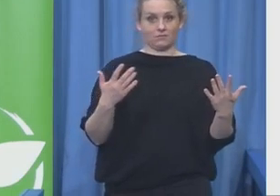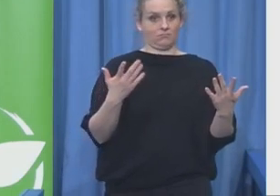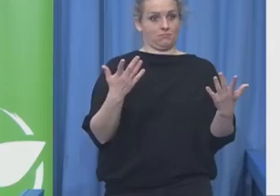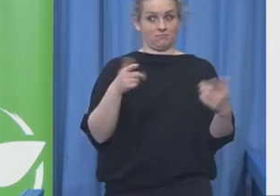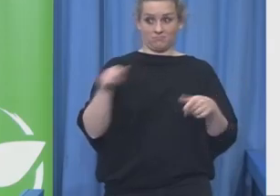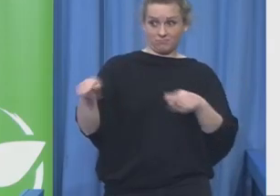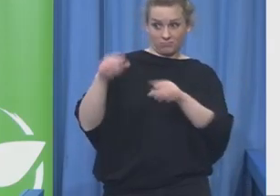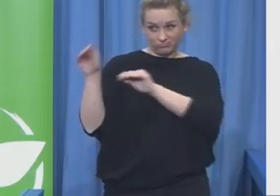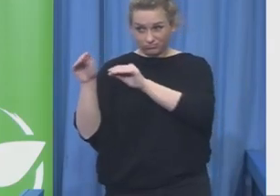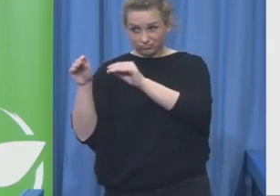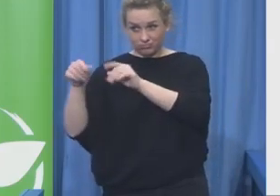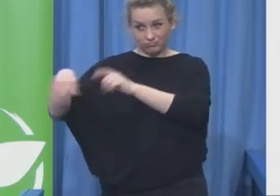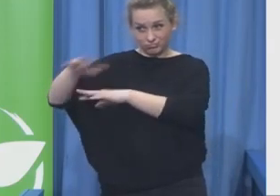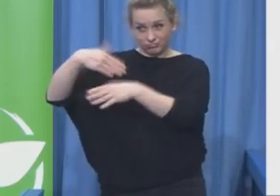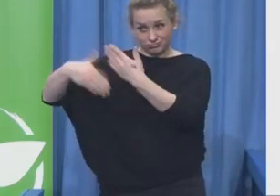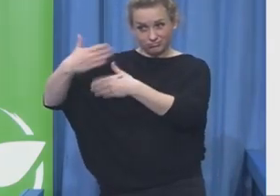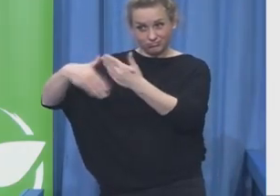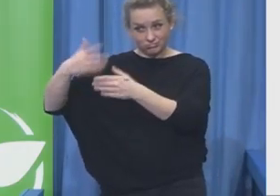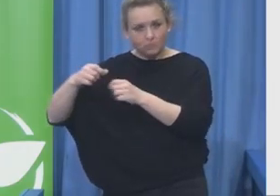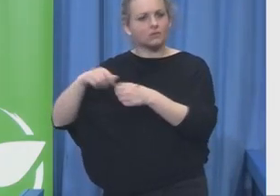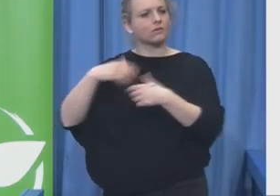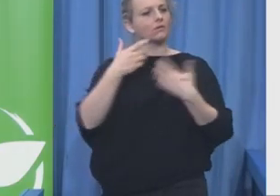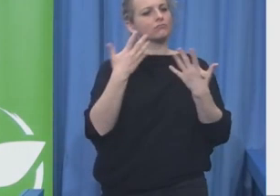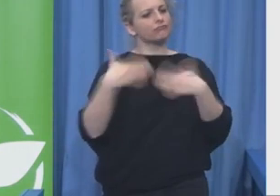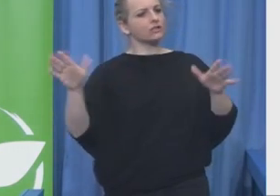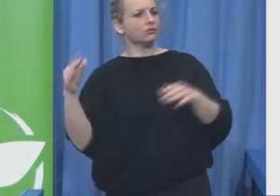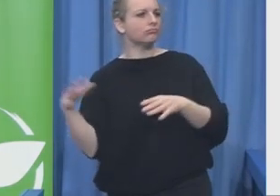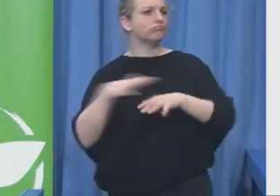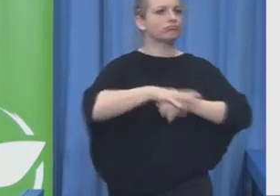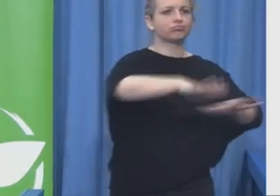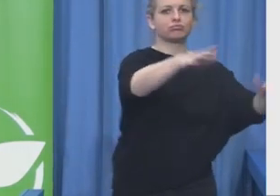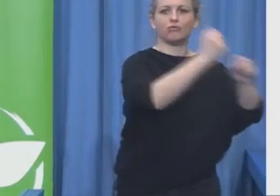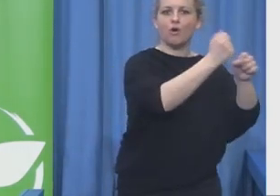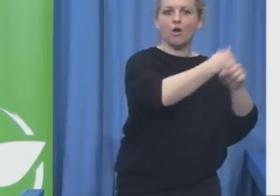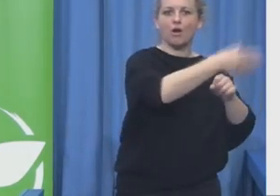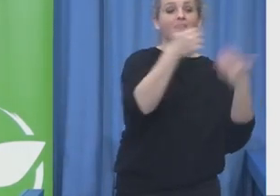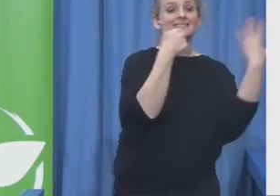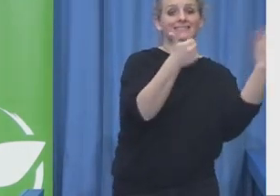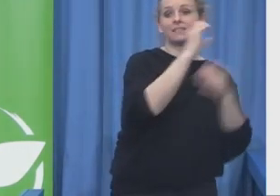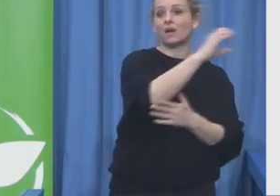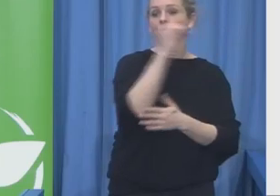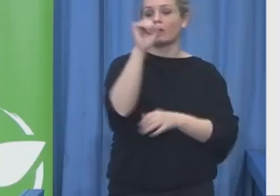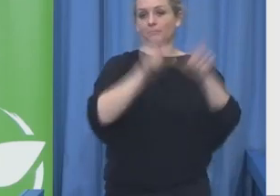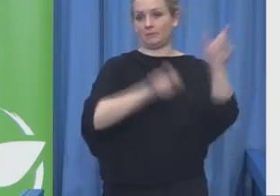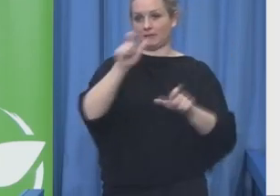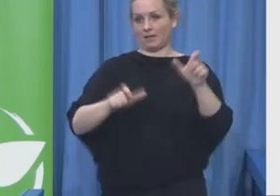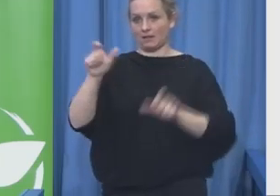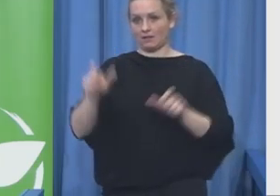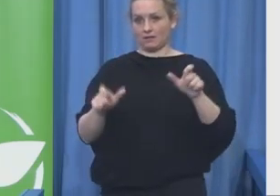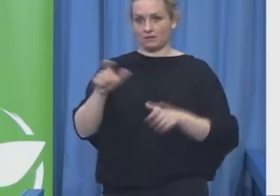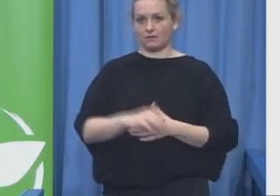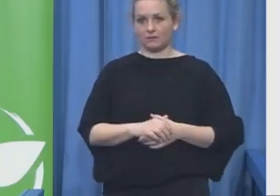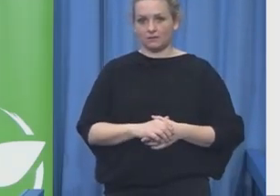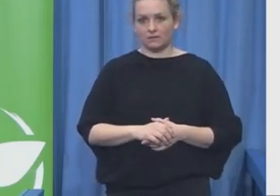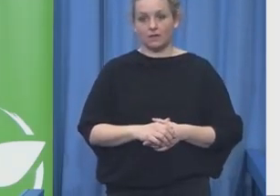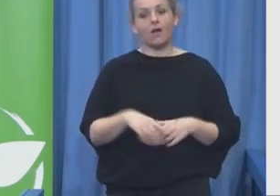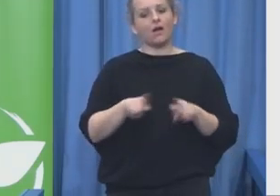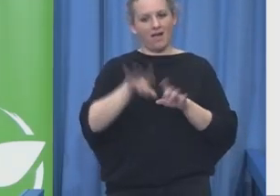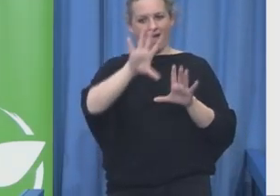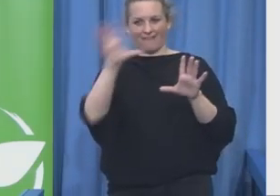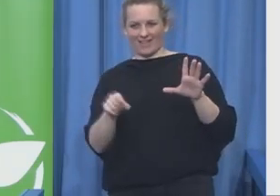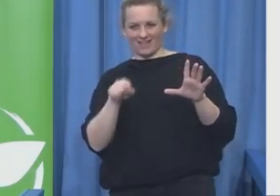of individuals with disabilities who gained employment as a result of the project there were graduates